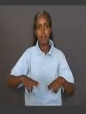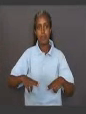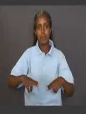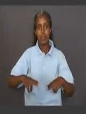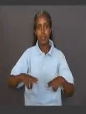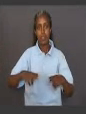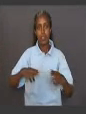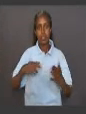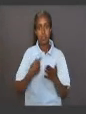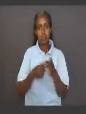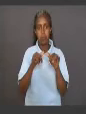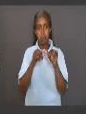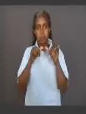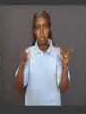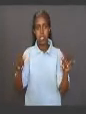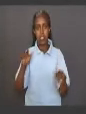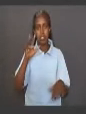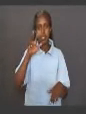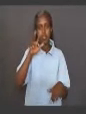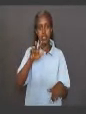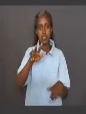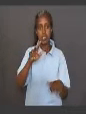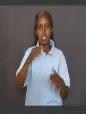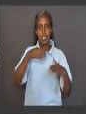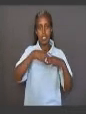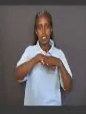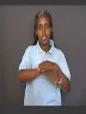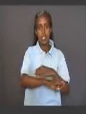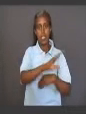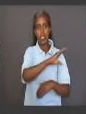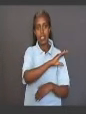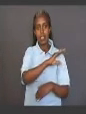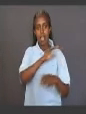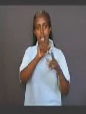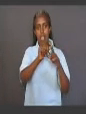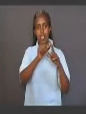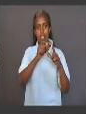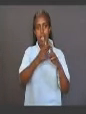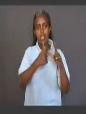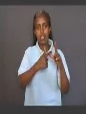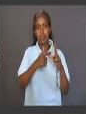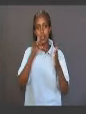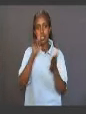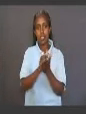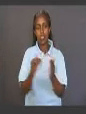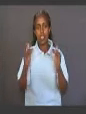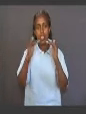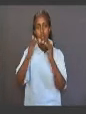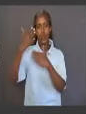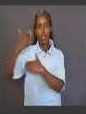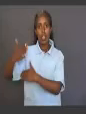Let us measure the three interior angles of that